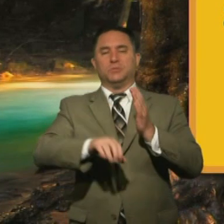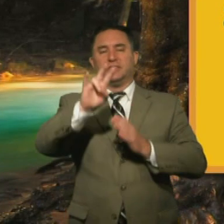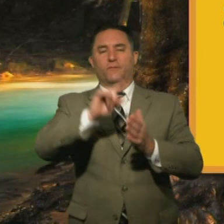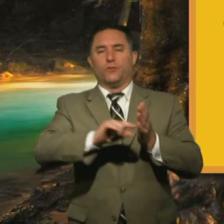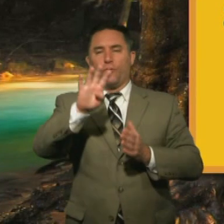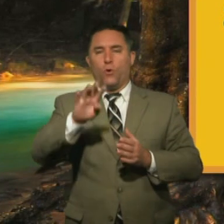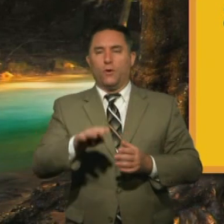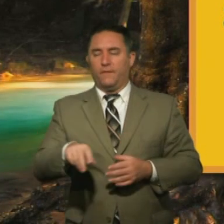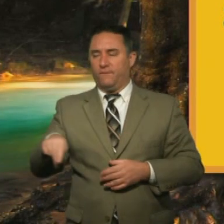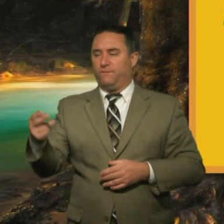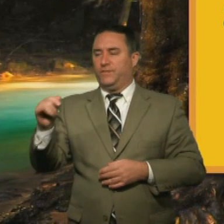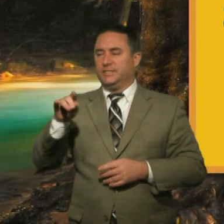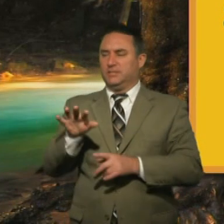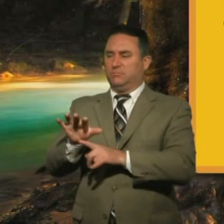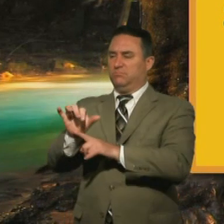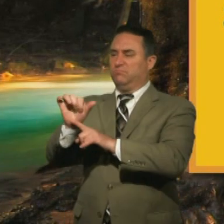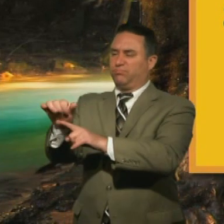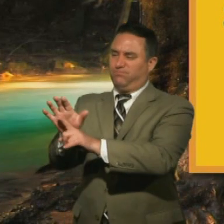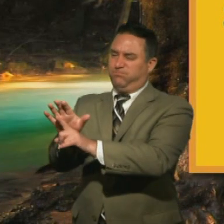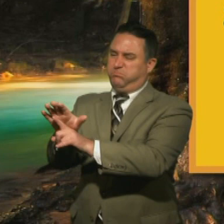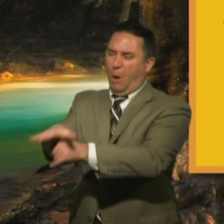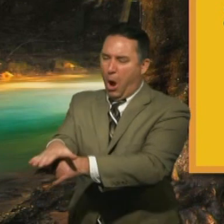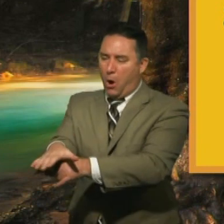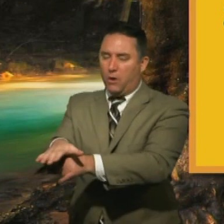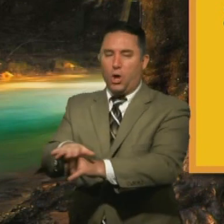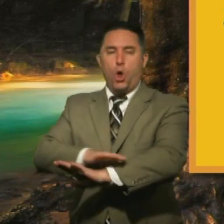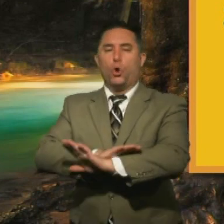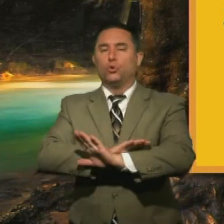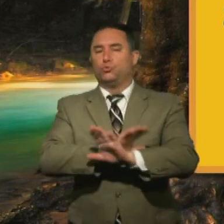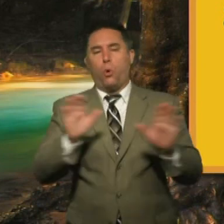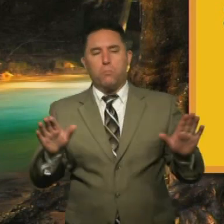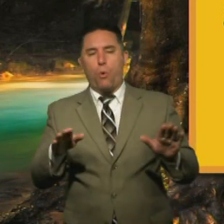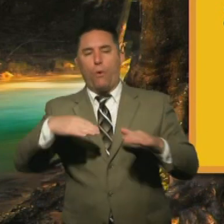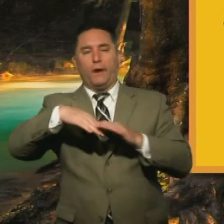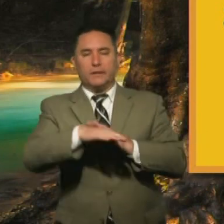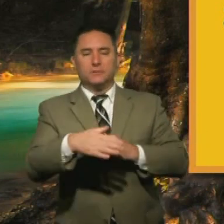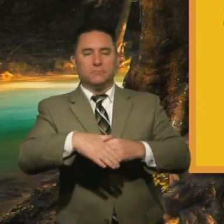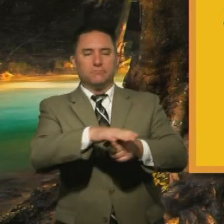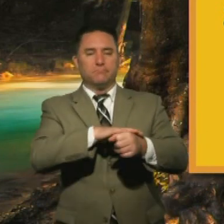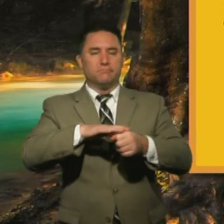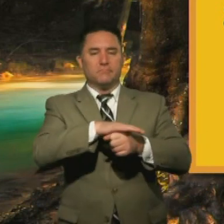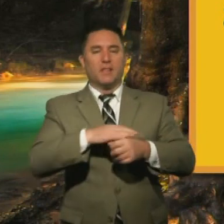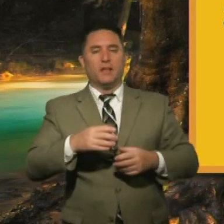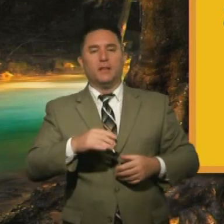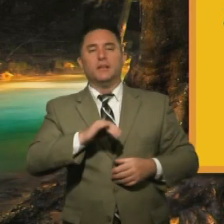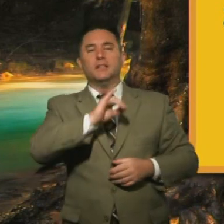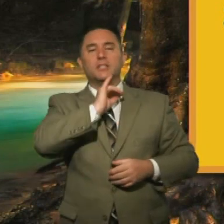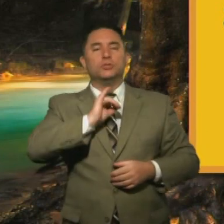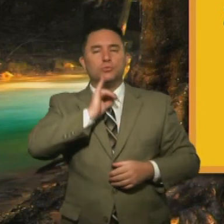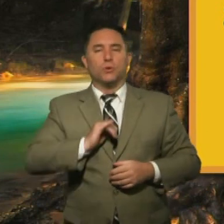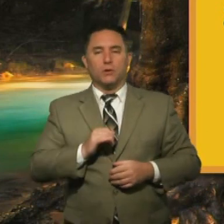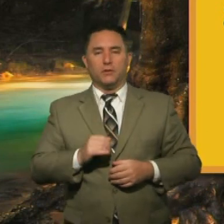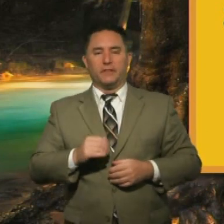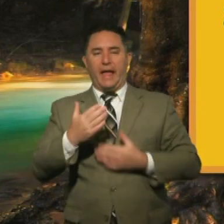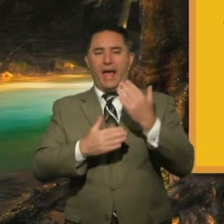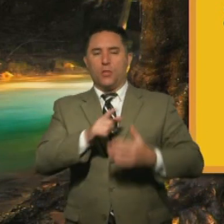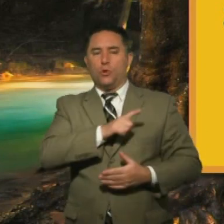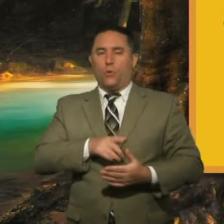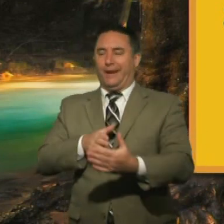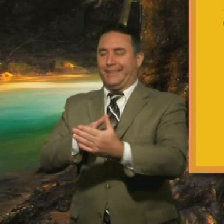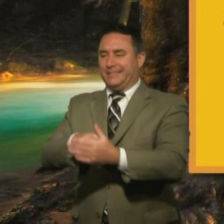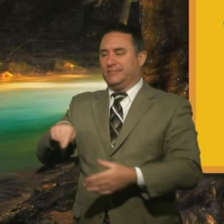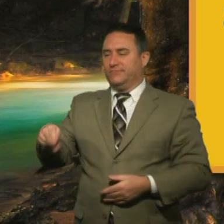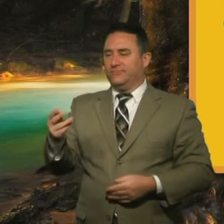Philistines were subdued, and they came no more into the coast of Israel, and the hand of the Lord was against the Philistines